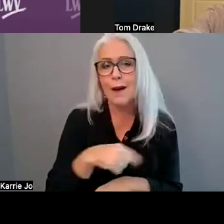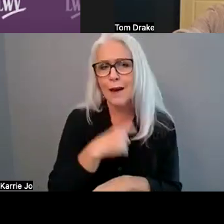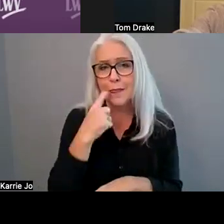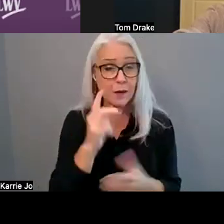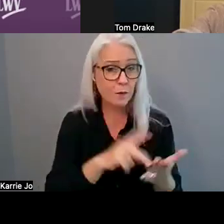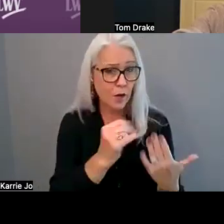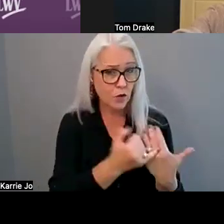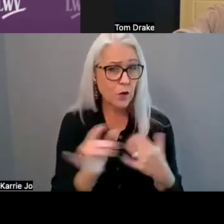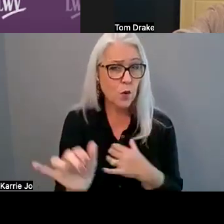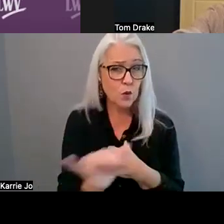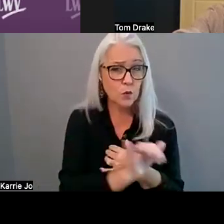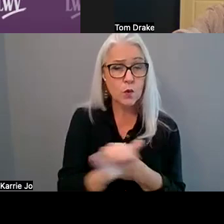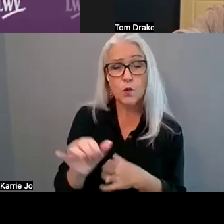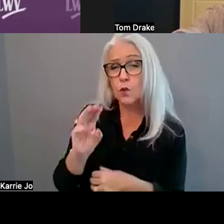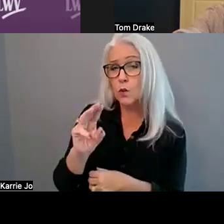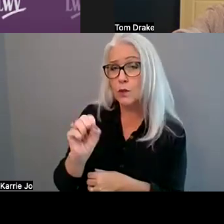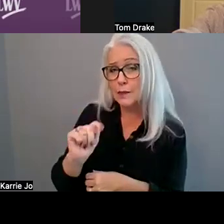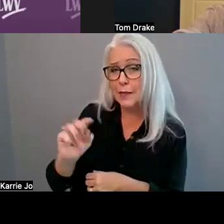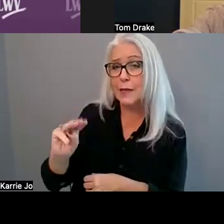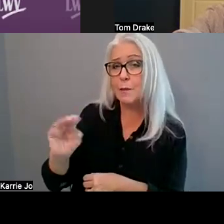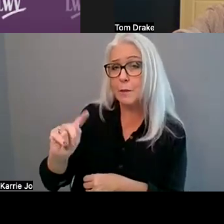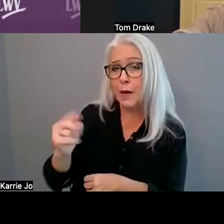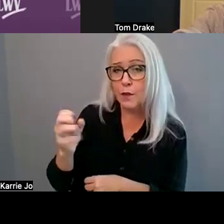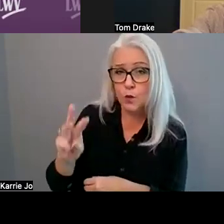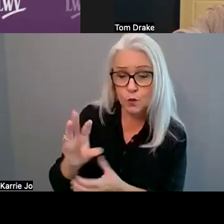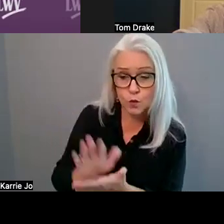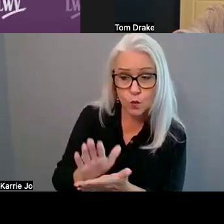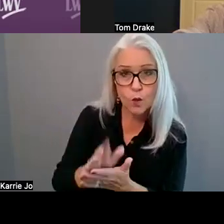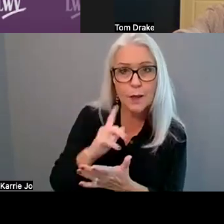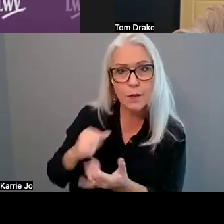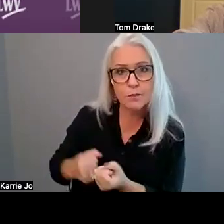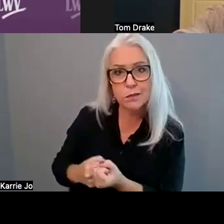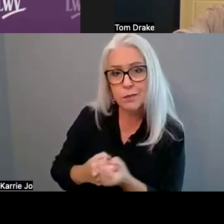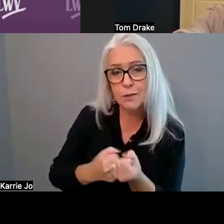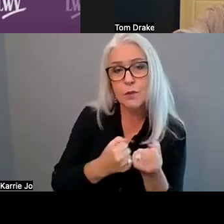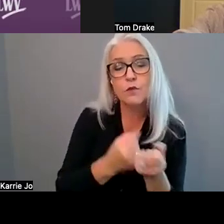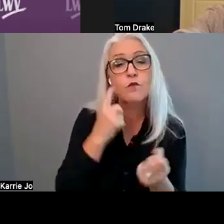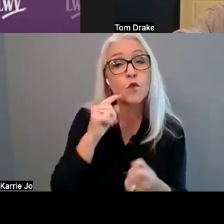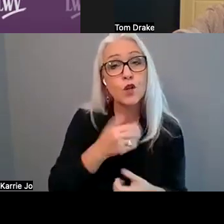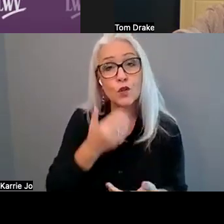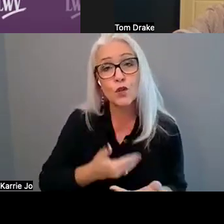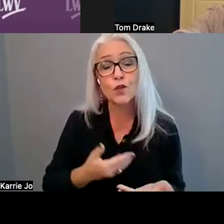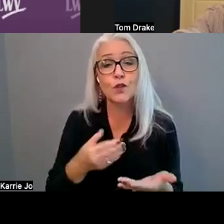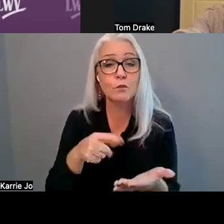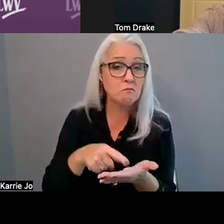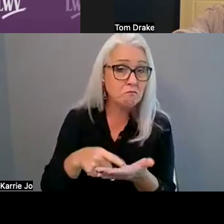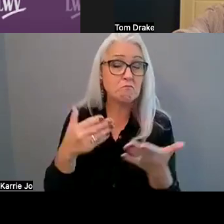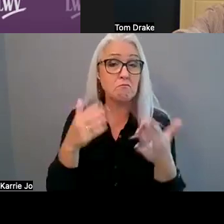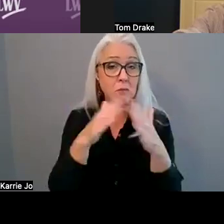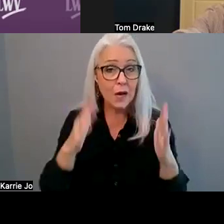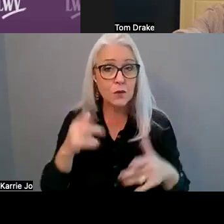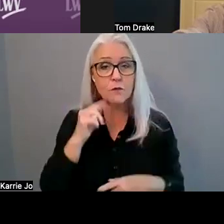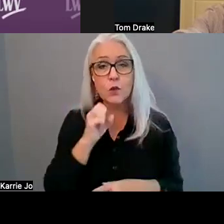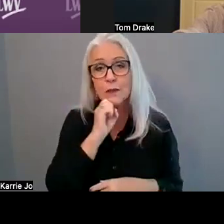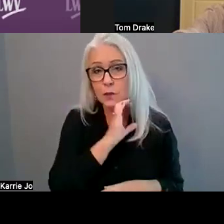Matthew's School, where all I've been pushing behind the scenes on that is senior affordable housing. And it seems to have resonated with